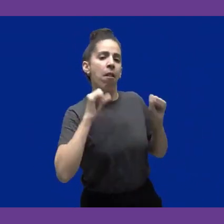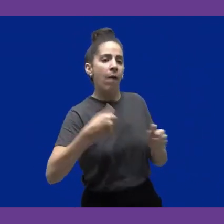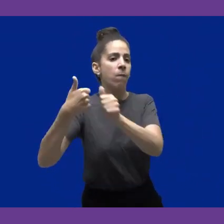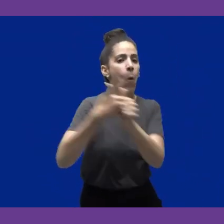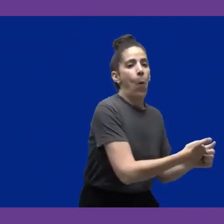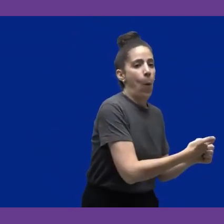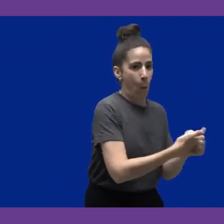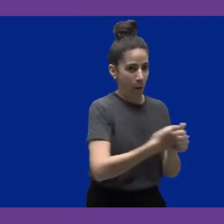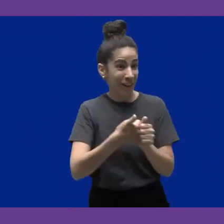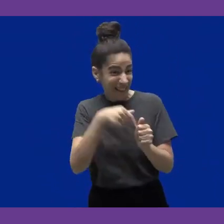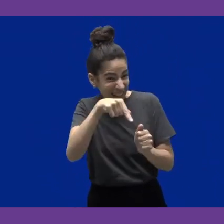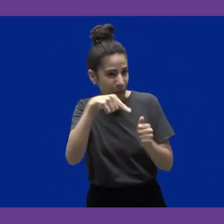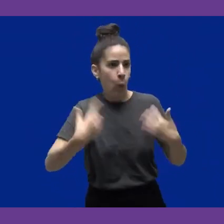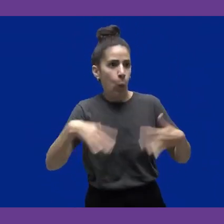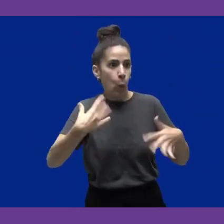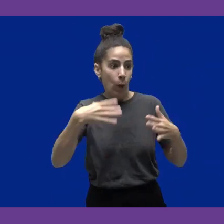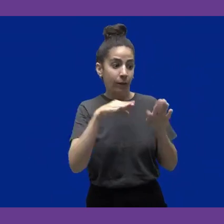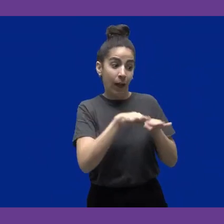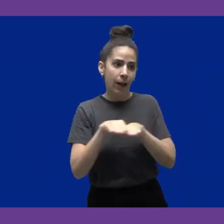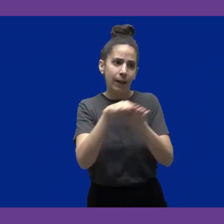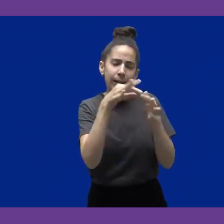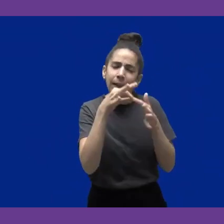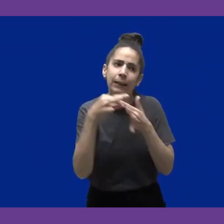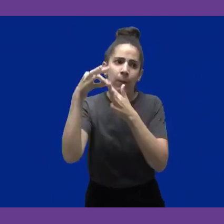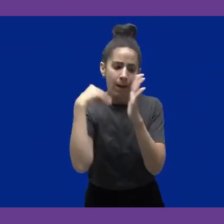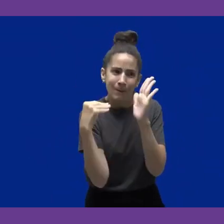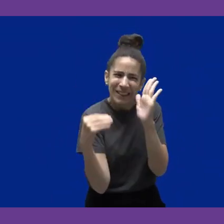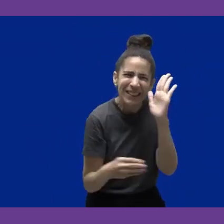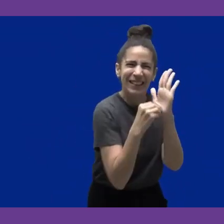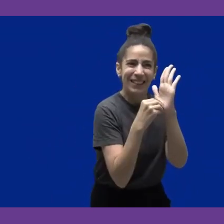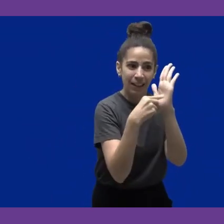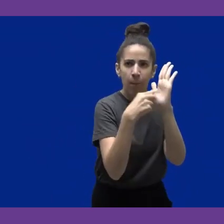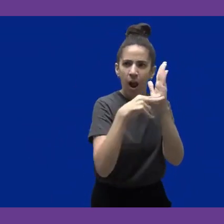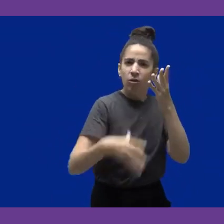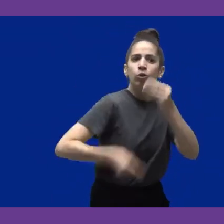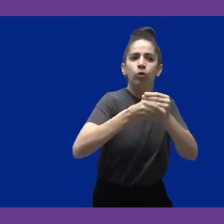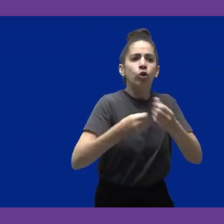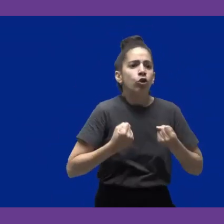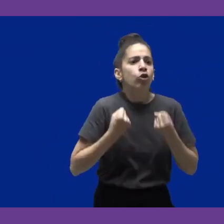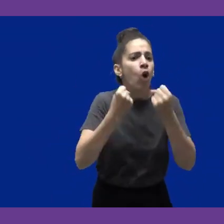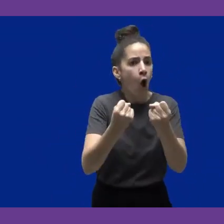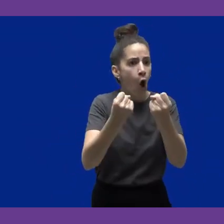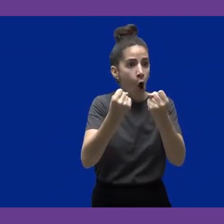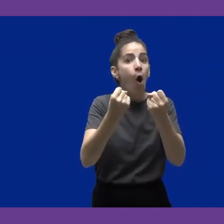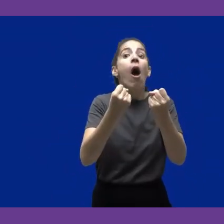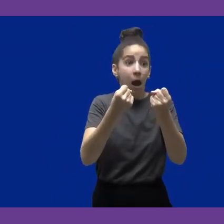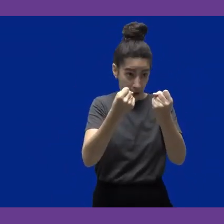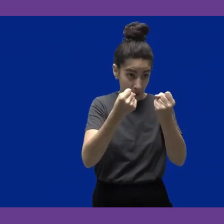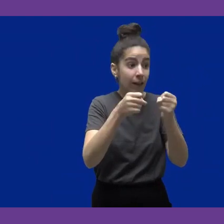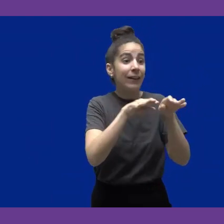are a bit broader. So if you fulfill those standards, you are sure that you